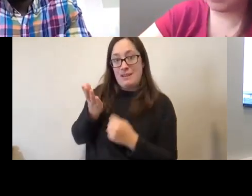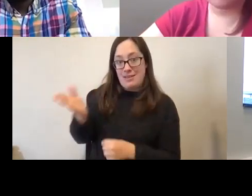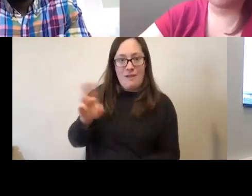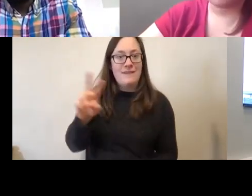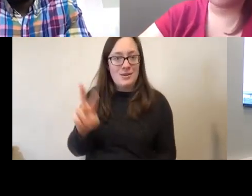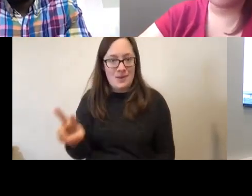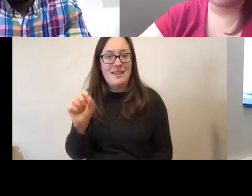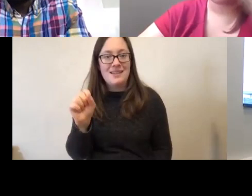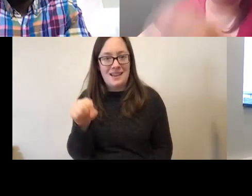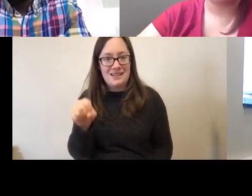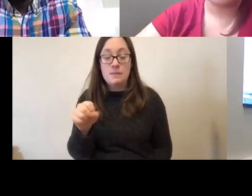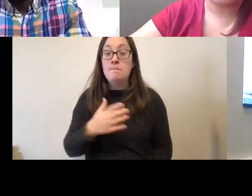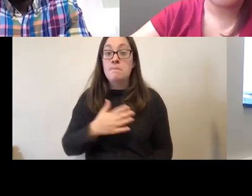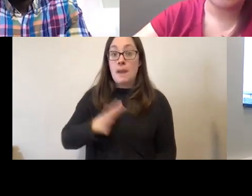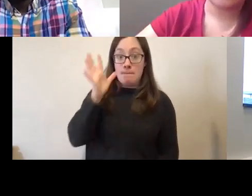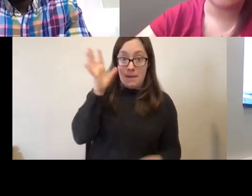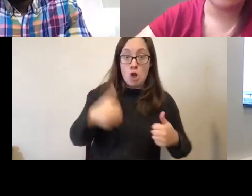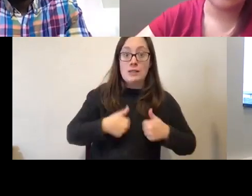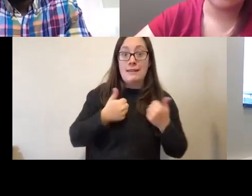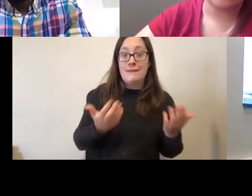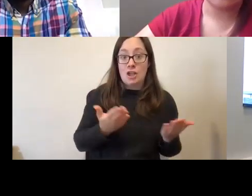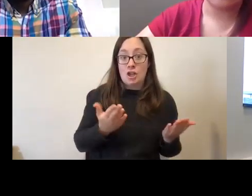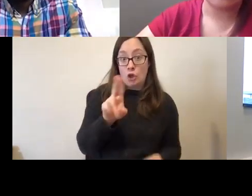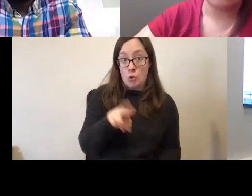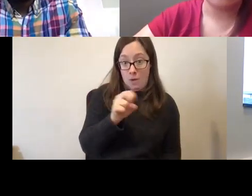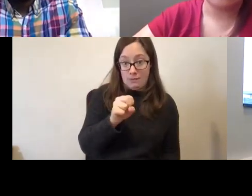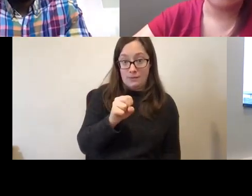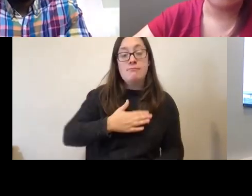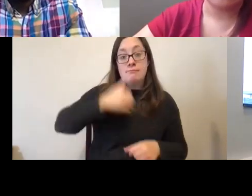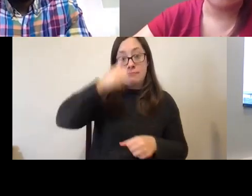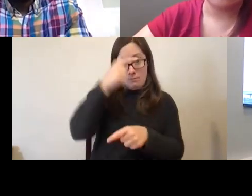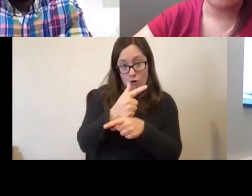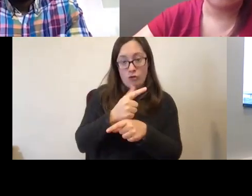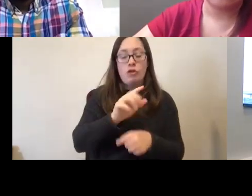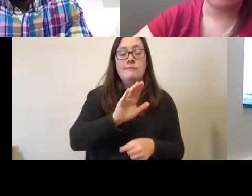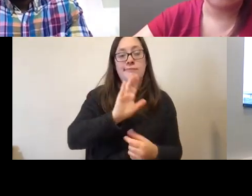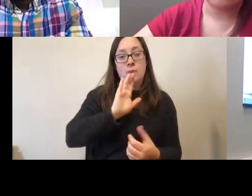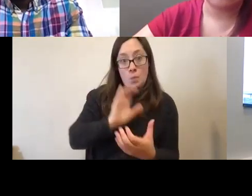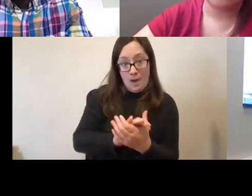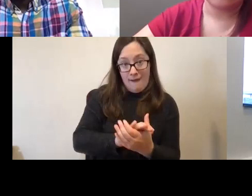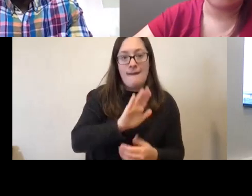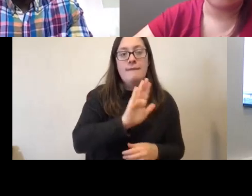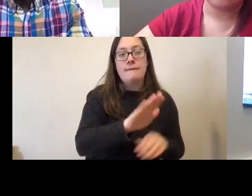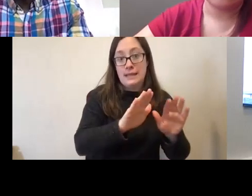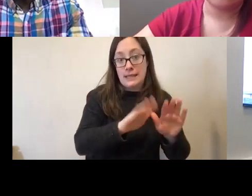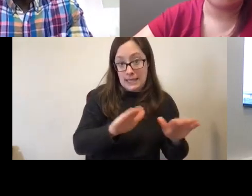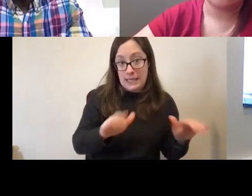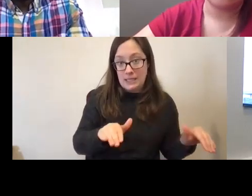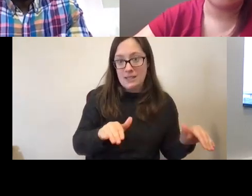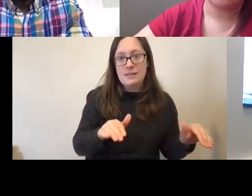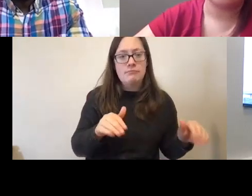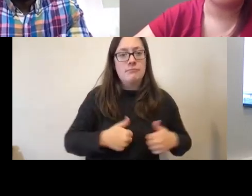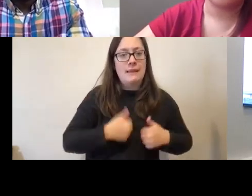So my parents live in the US and my brother and his wife and their kids, and I have like a few